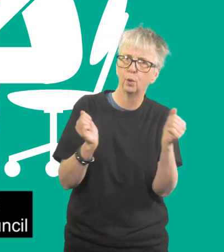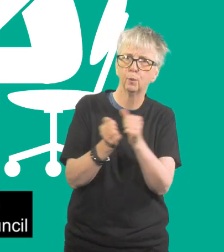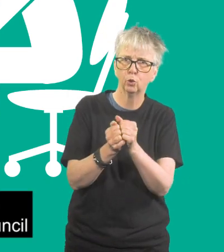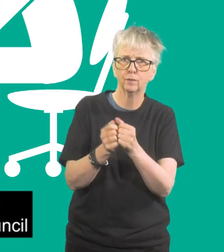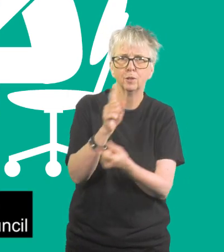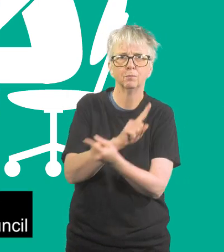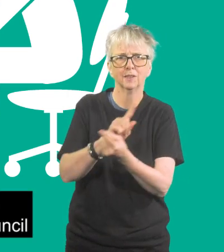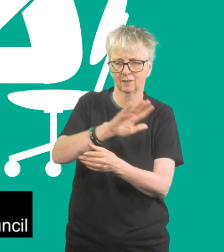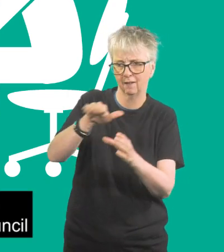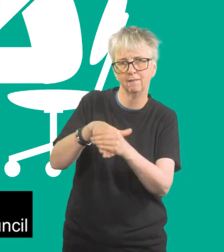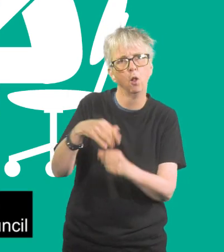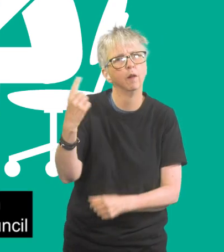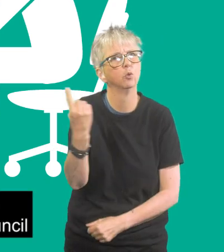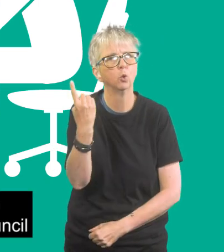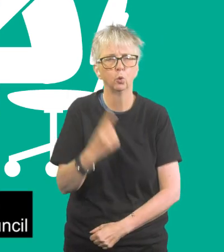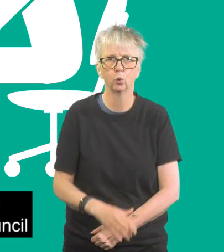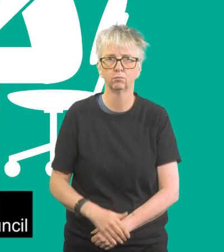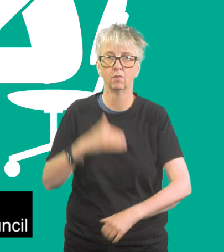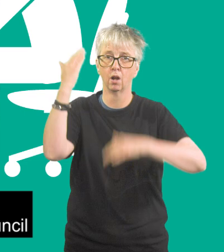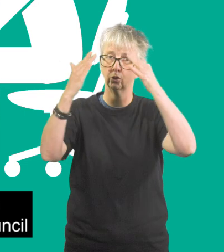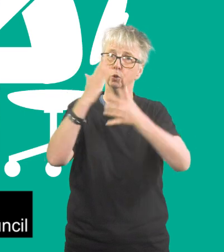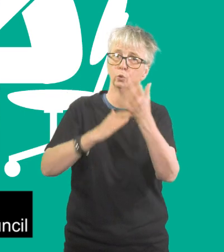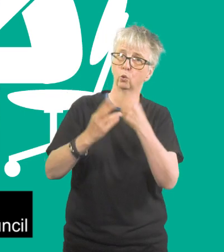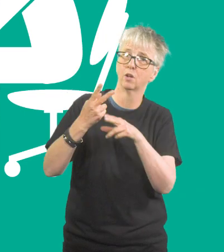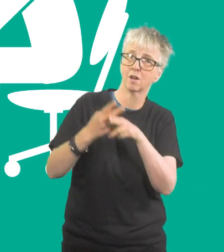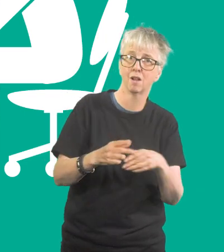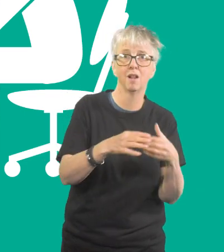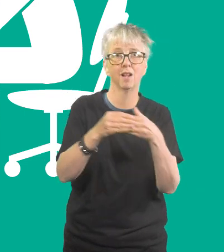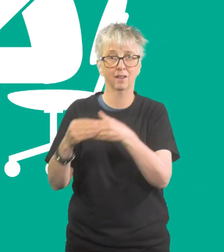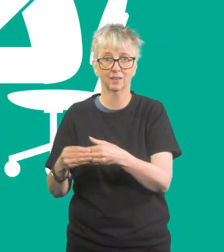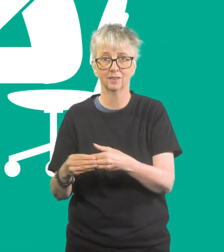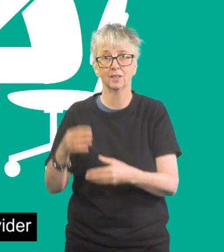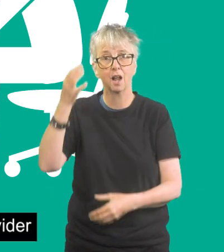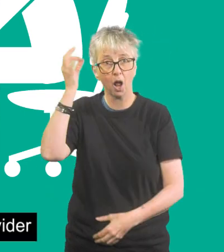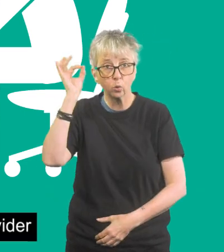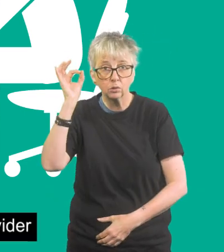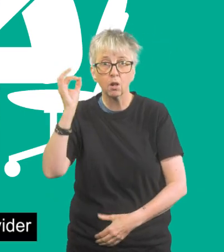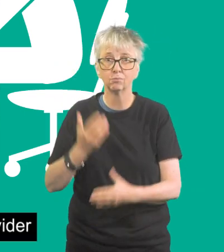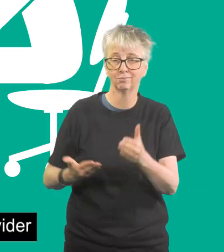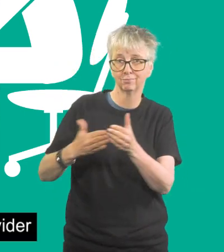Initial meetings will be held with adult social care leads in the council and the accessible information provider